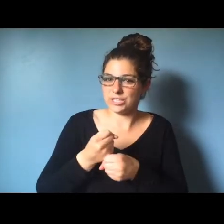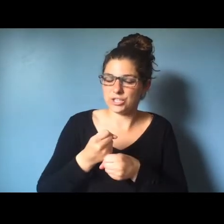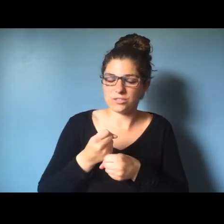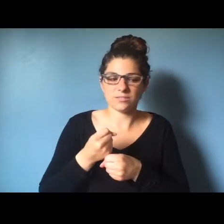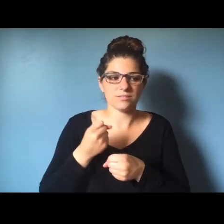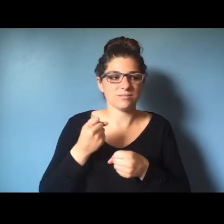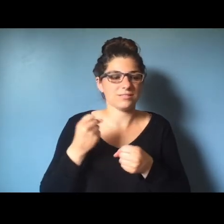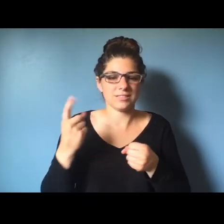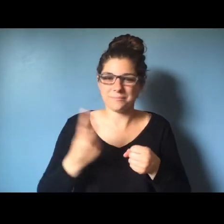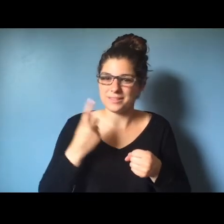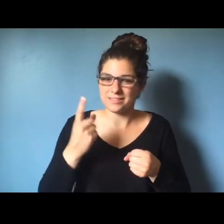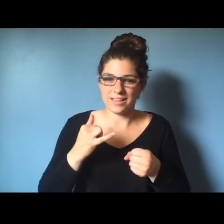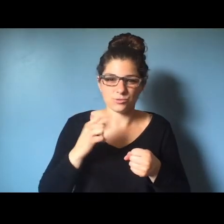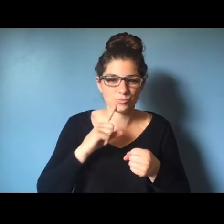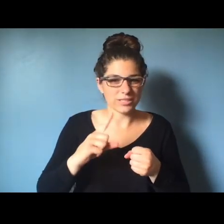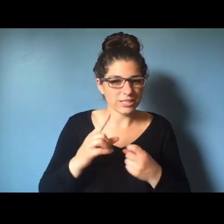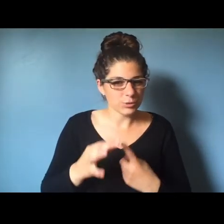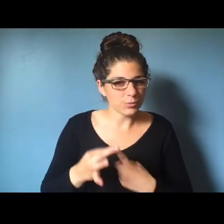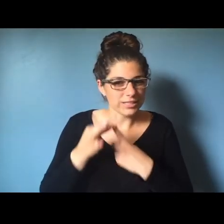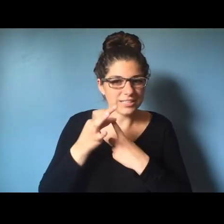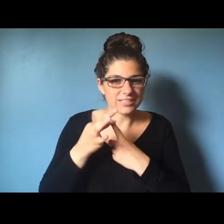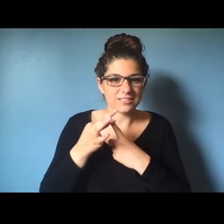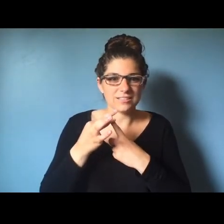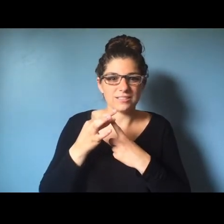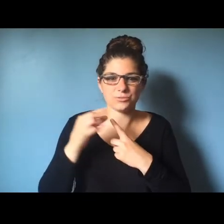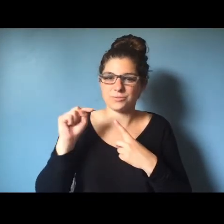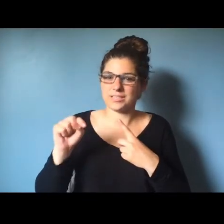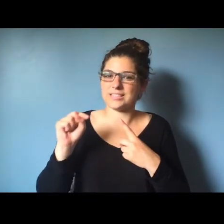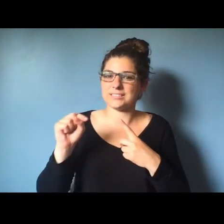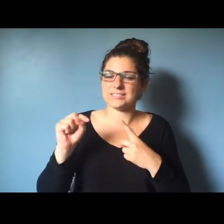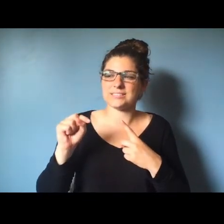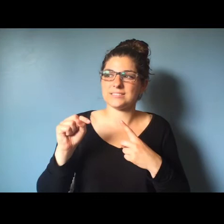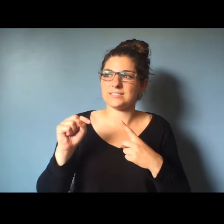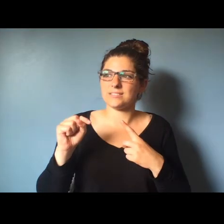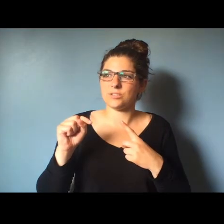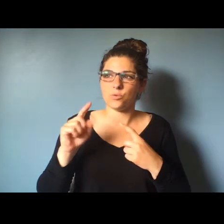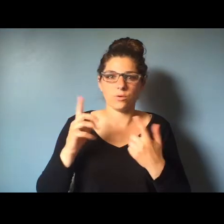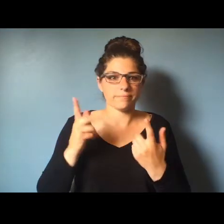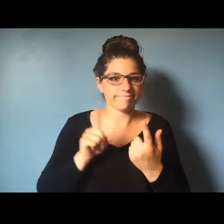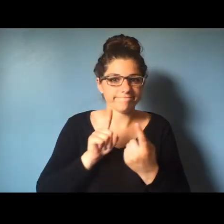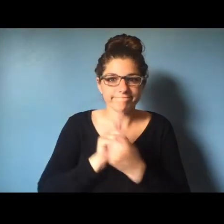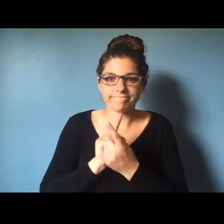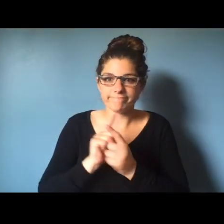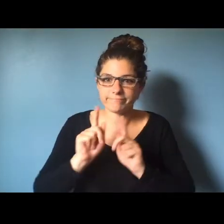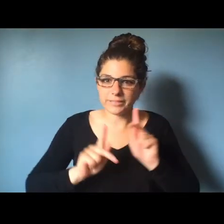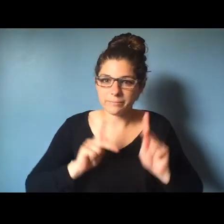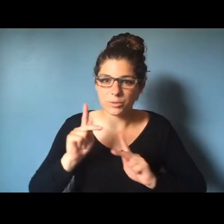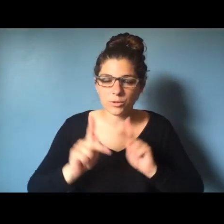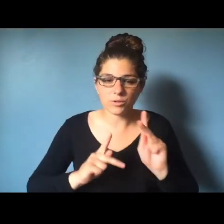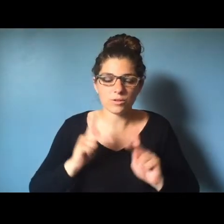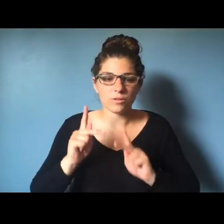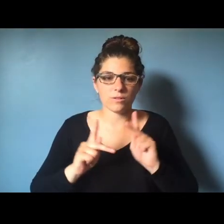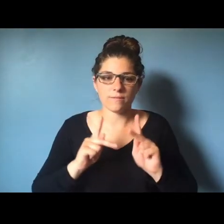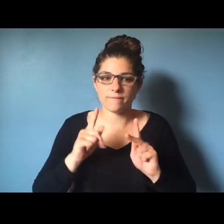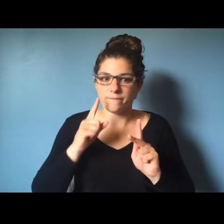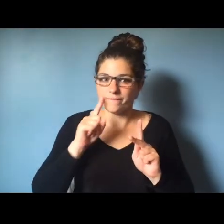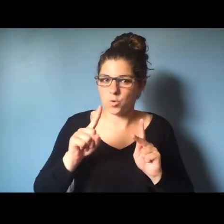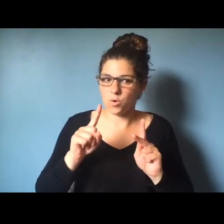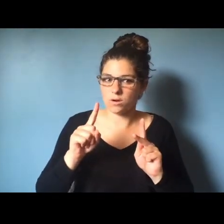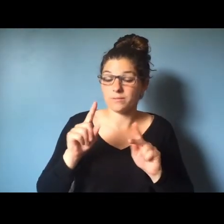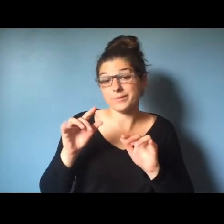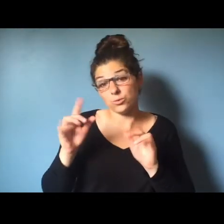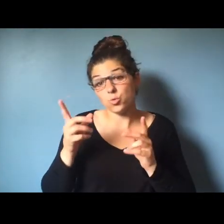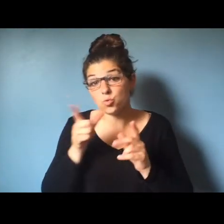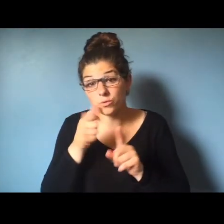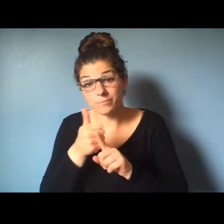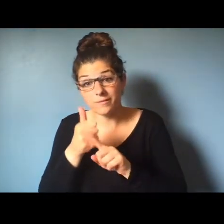such something that's so unique to sport in general, where you're meeting these people who are very similar to you,